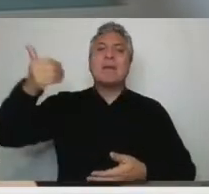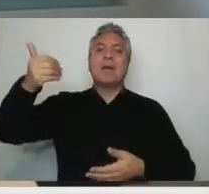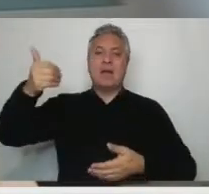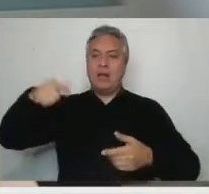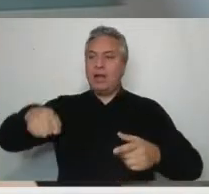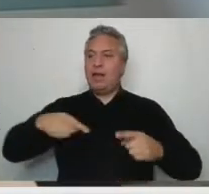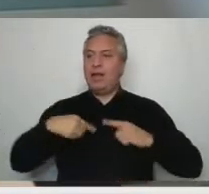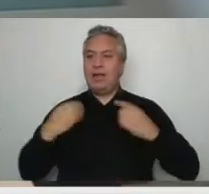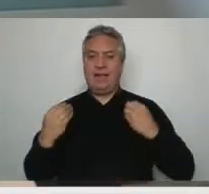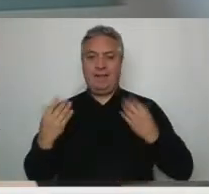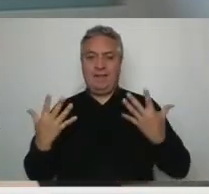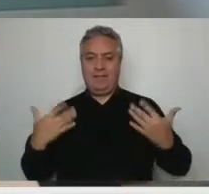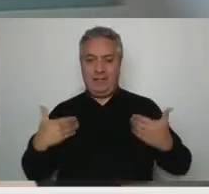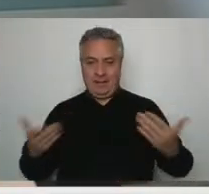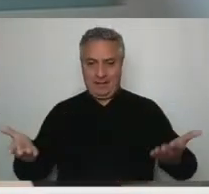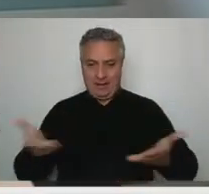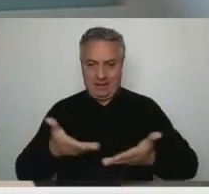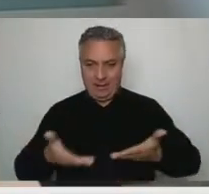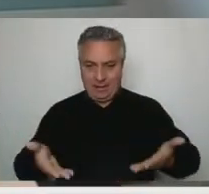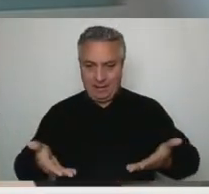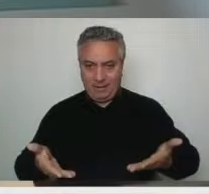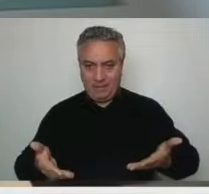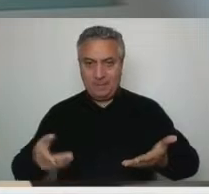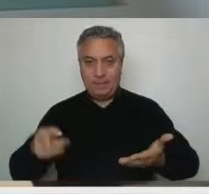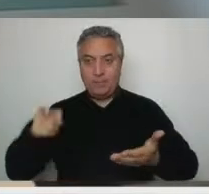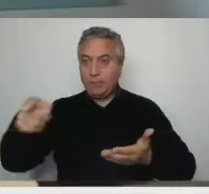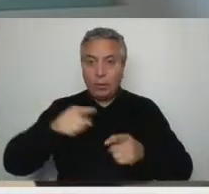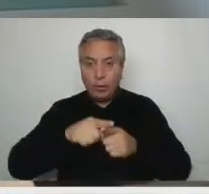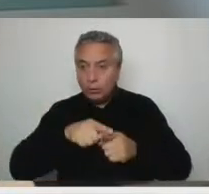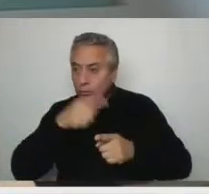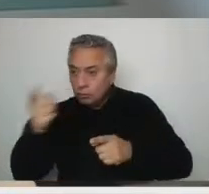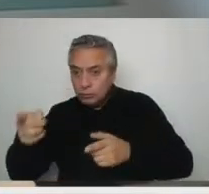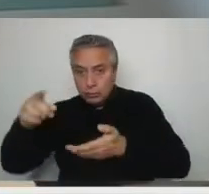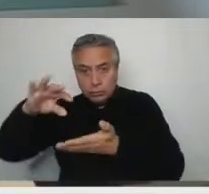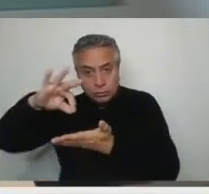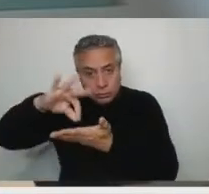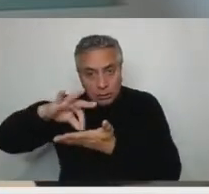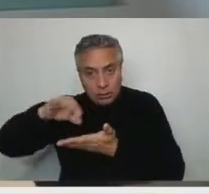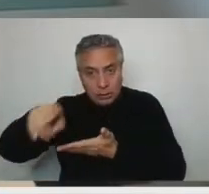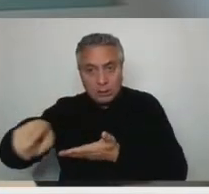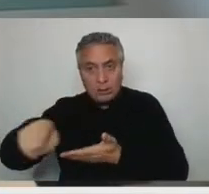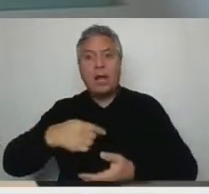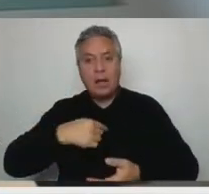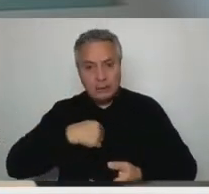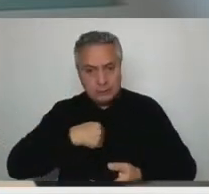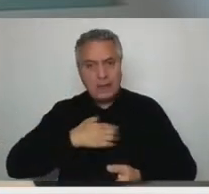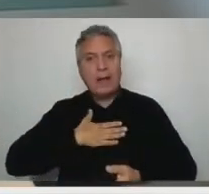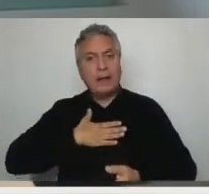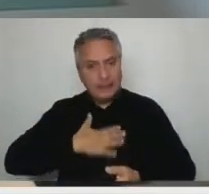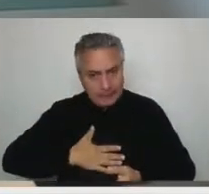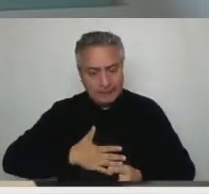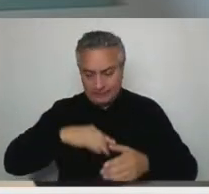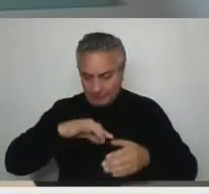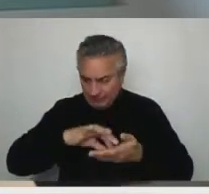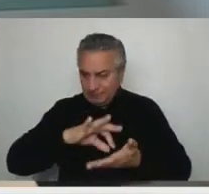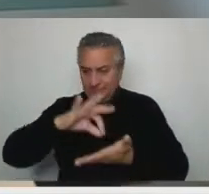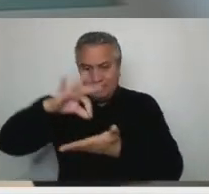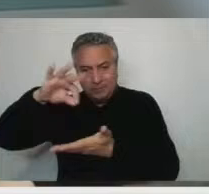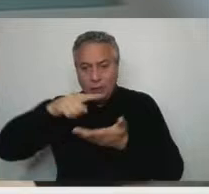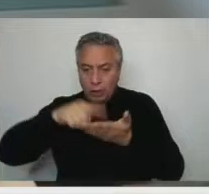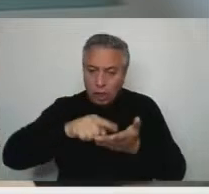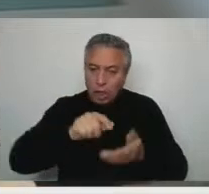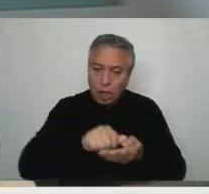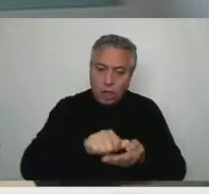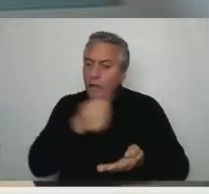says, I want Sheffield to be the healthiest place in the UK. So these